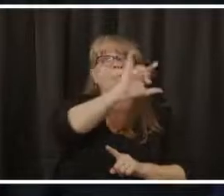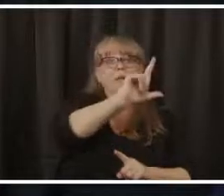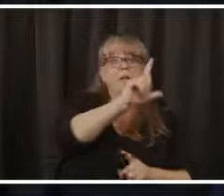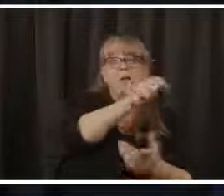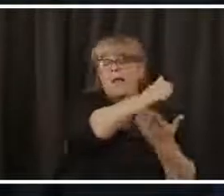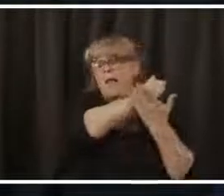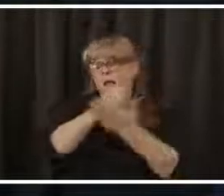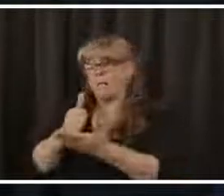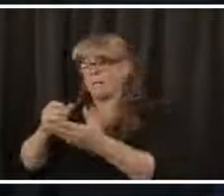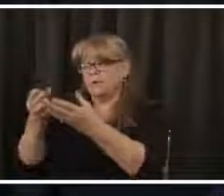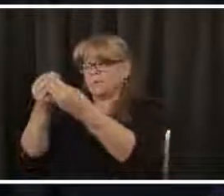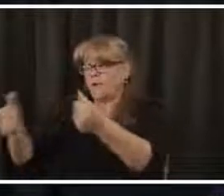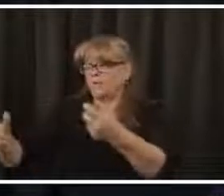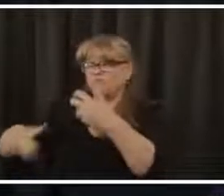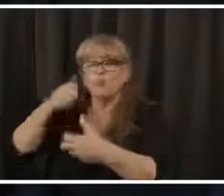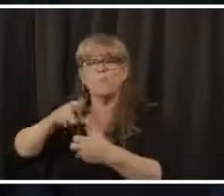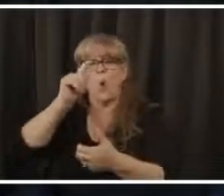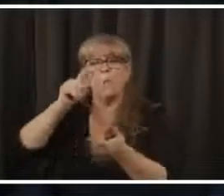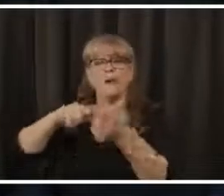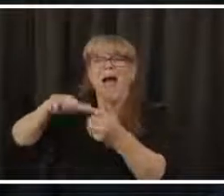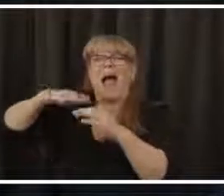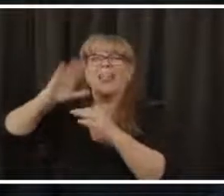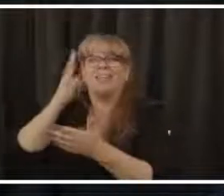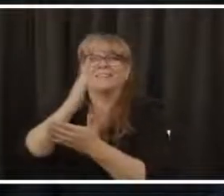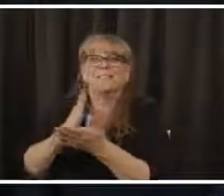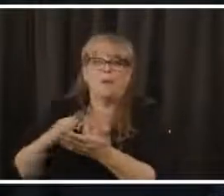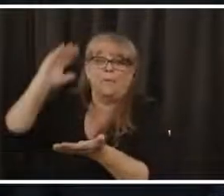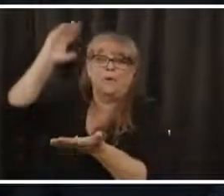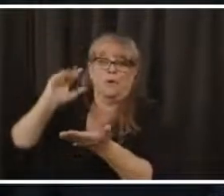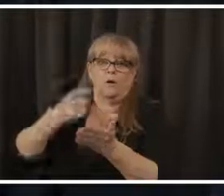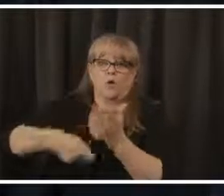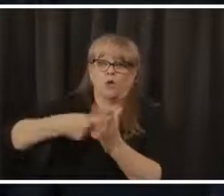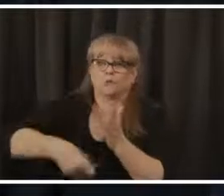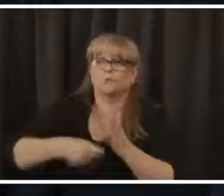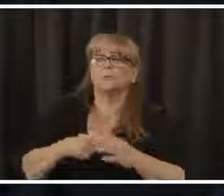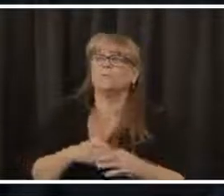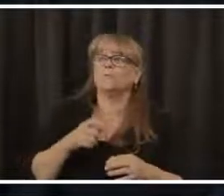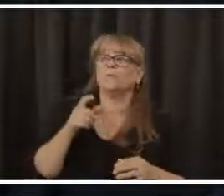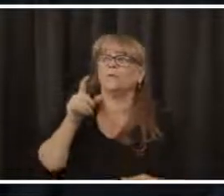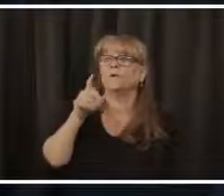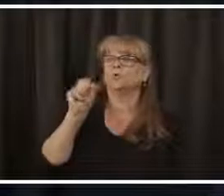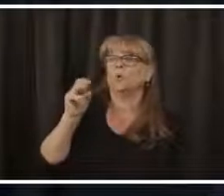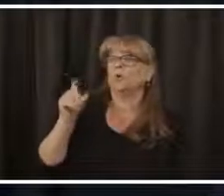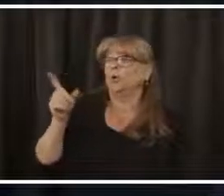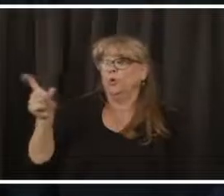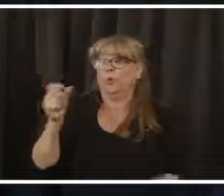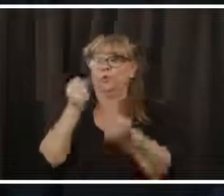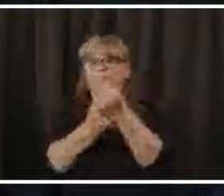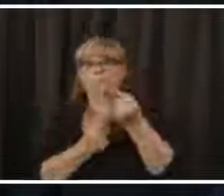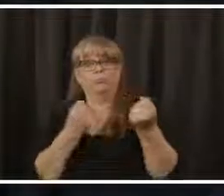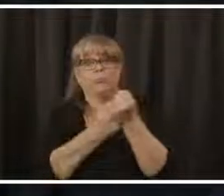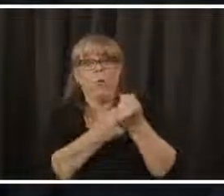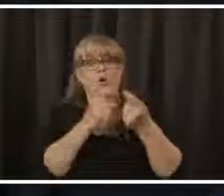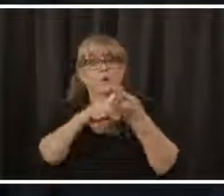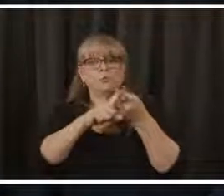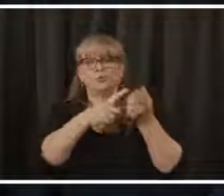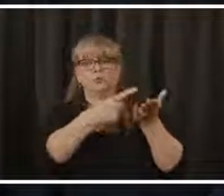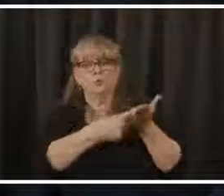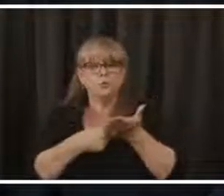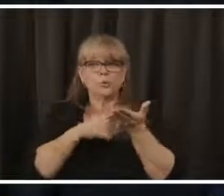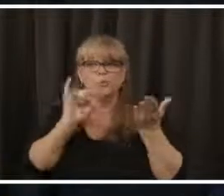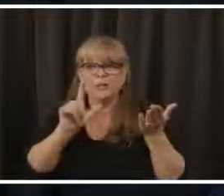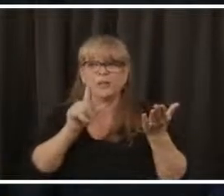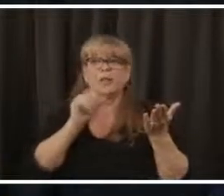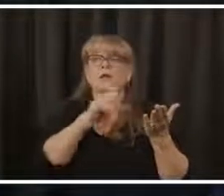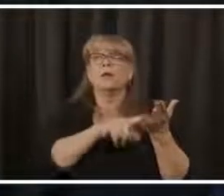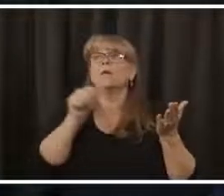healthcare. And do you support the bill that's currently being debated now? And do you think private interests have succeeded once